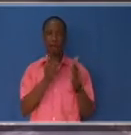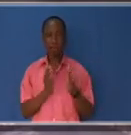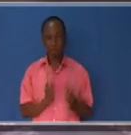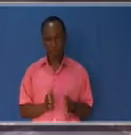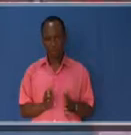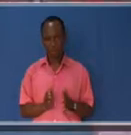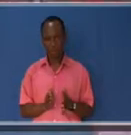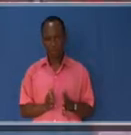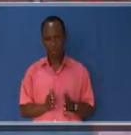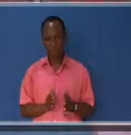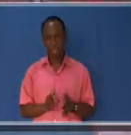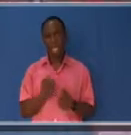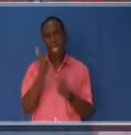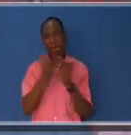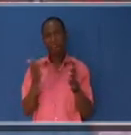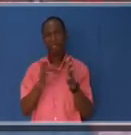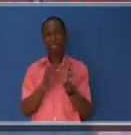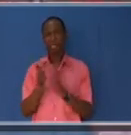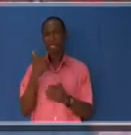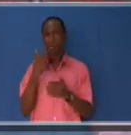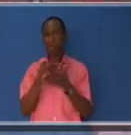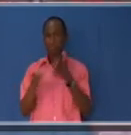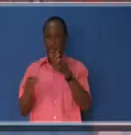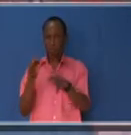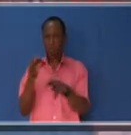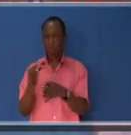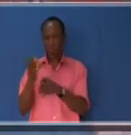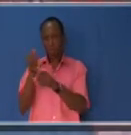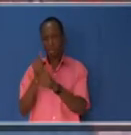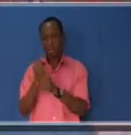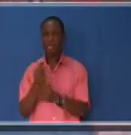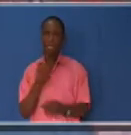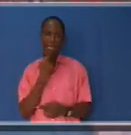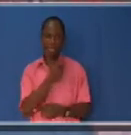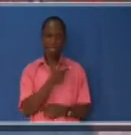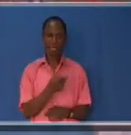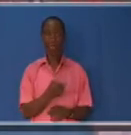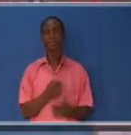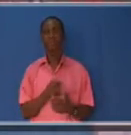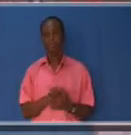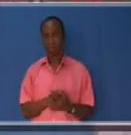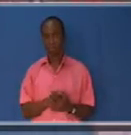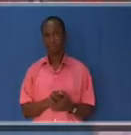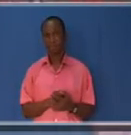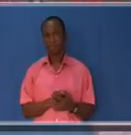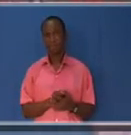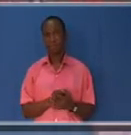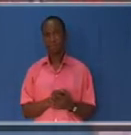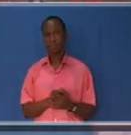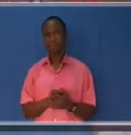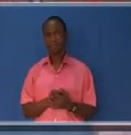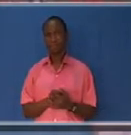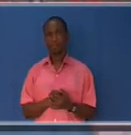Obikun obeka bibi achire no no. Eye eje yankopon a na ode ni nsem no anhye Jesus enum na